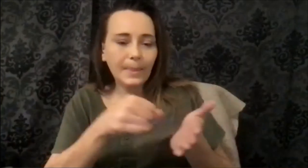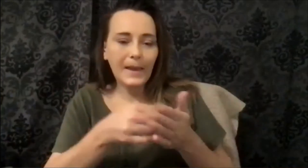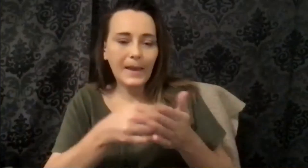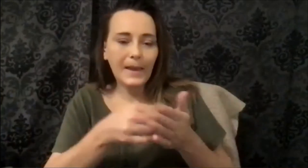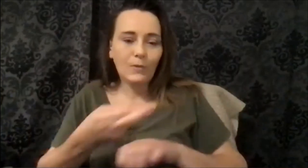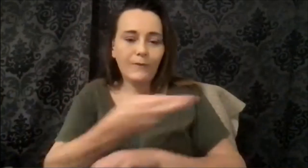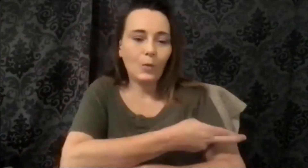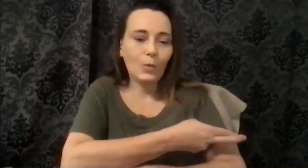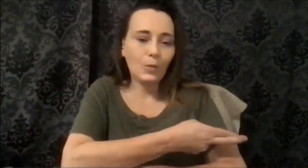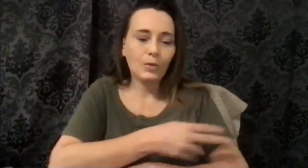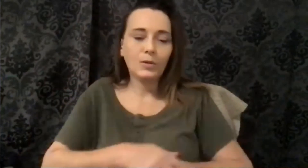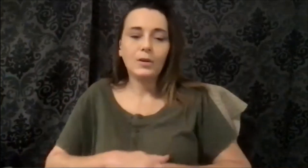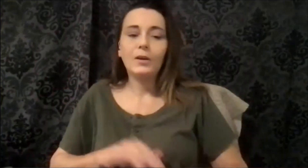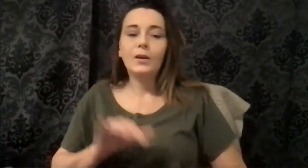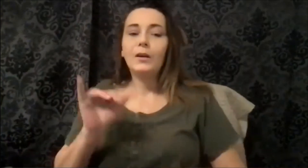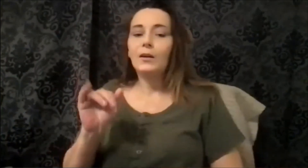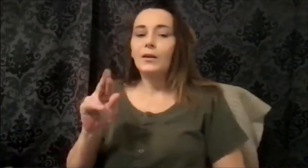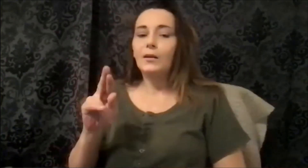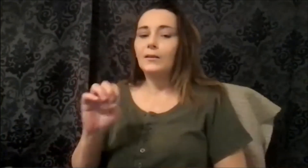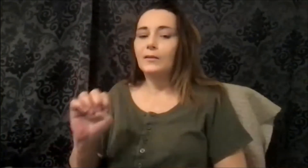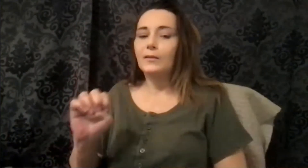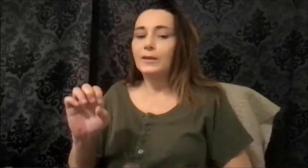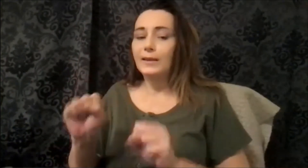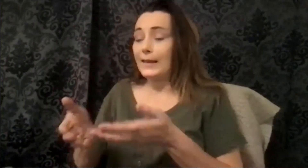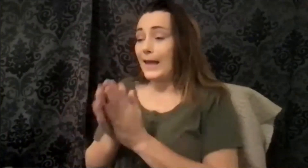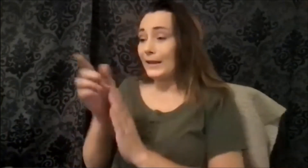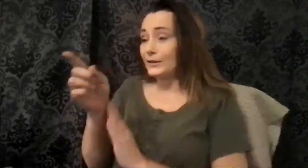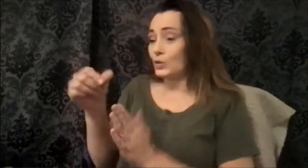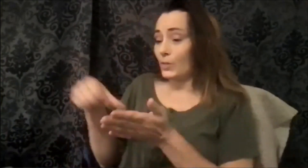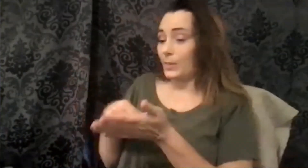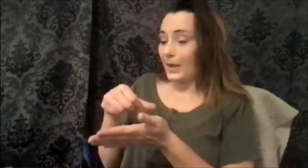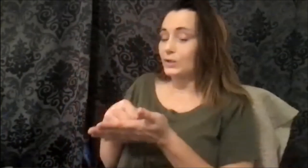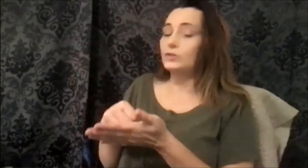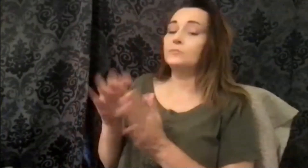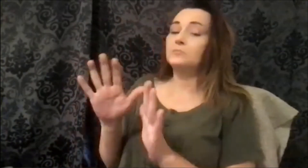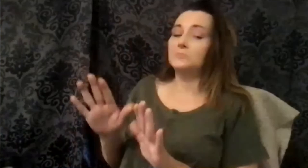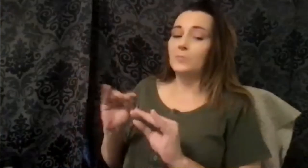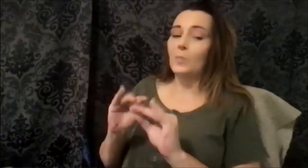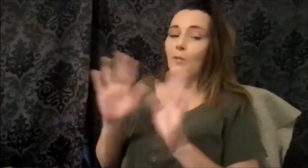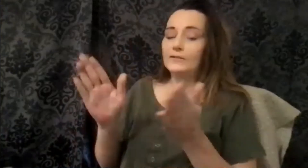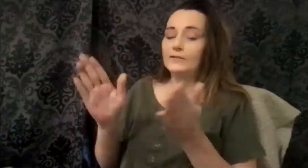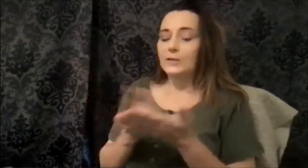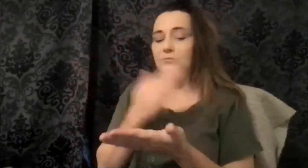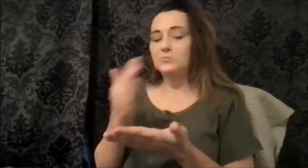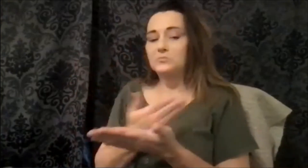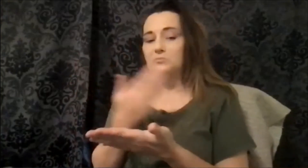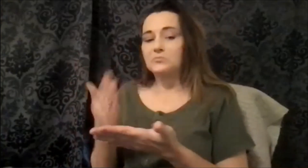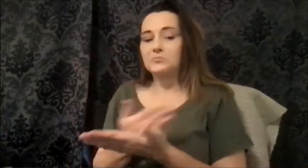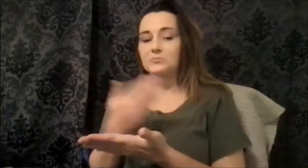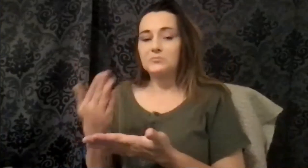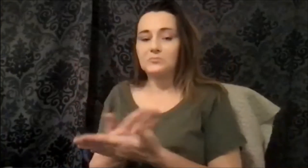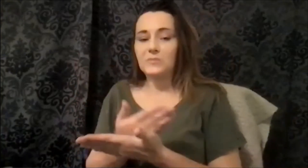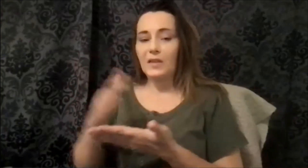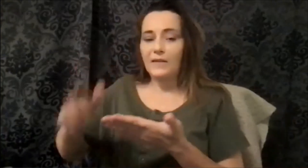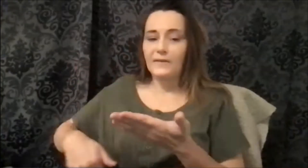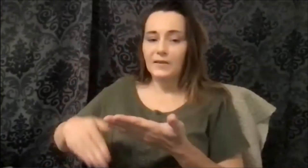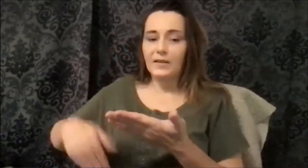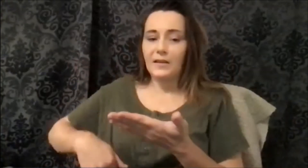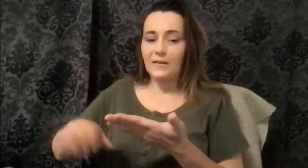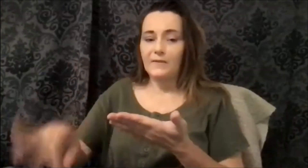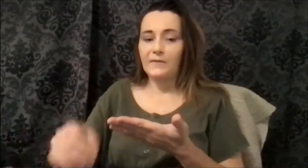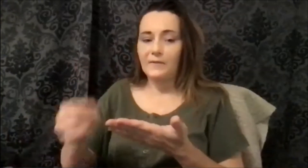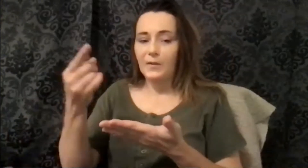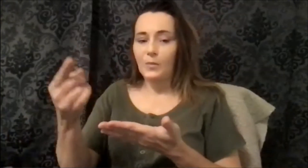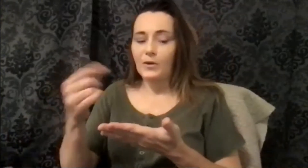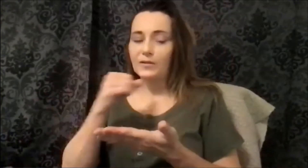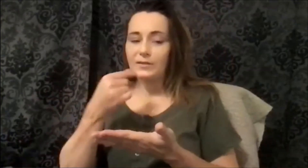Okay, well, I can answer you that about the page. Now, obviously, I'm flicking through it, and I have not yet come across one where it